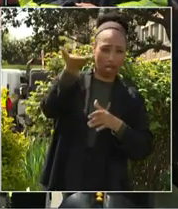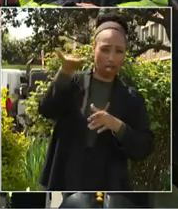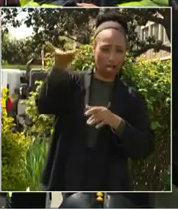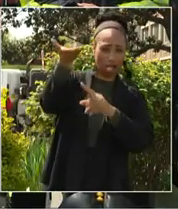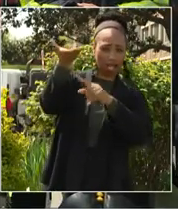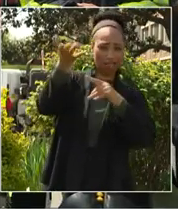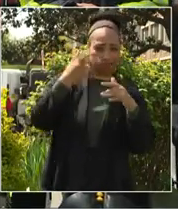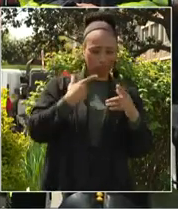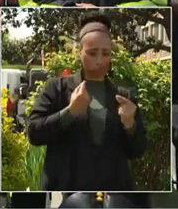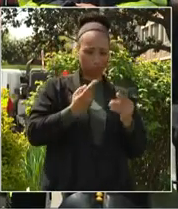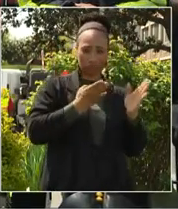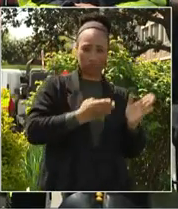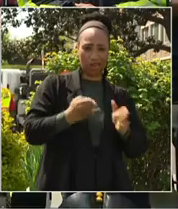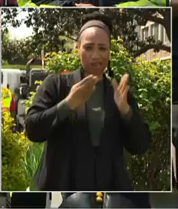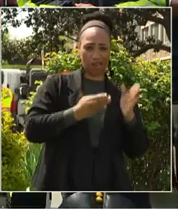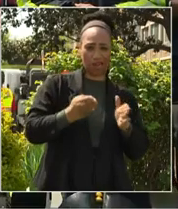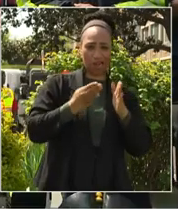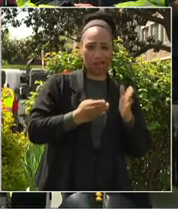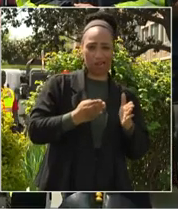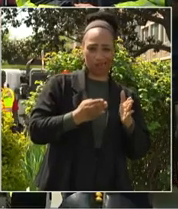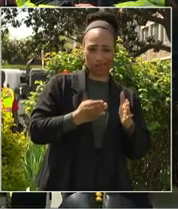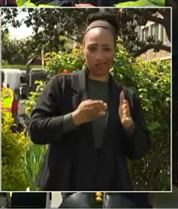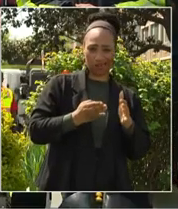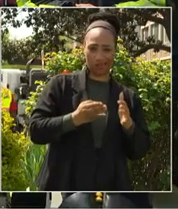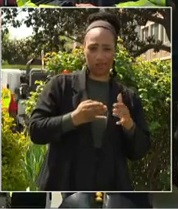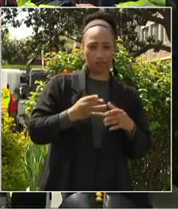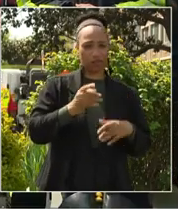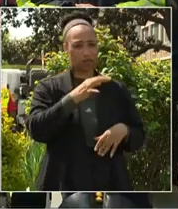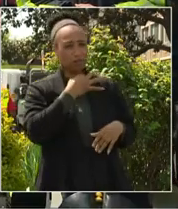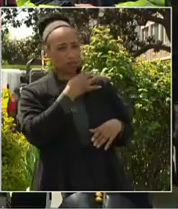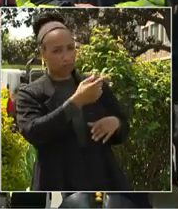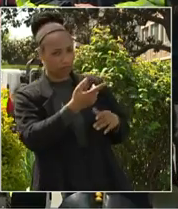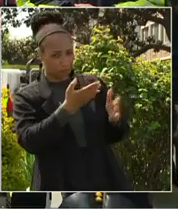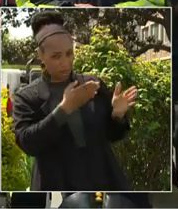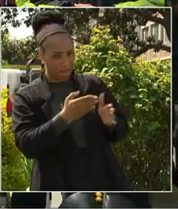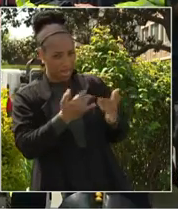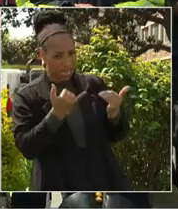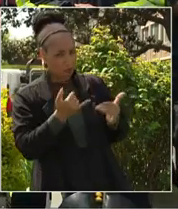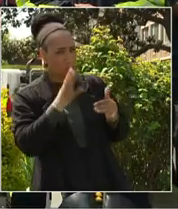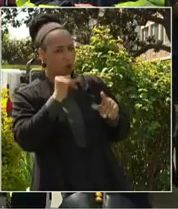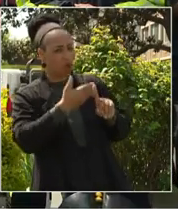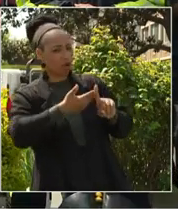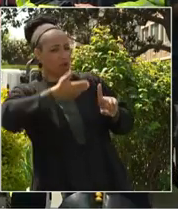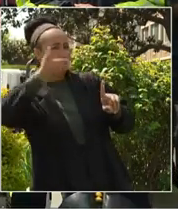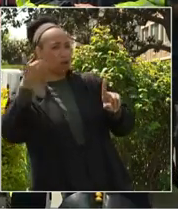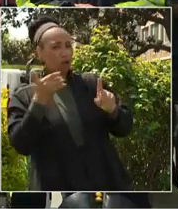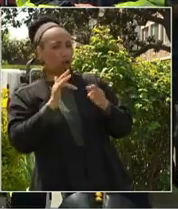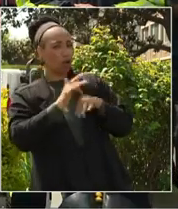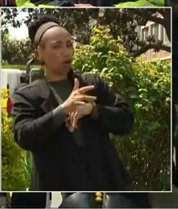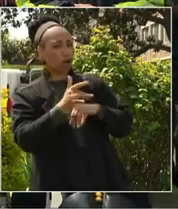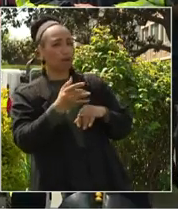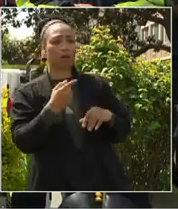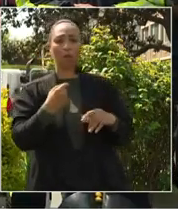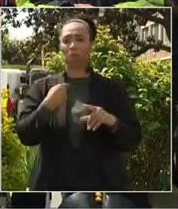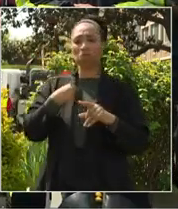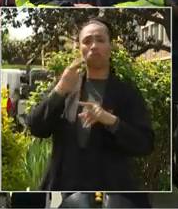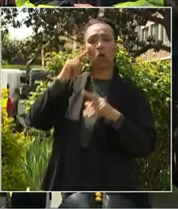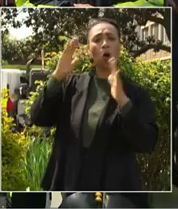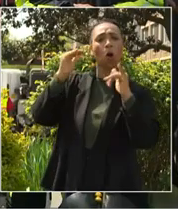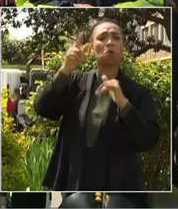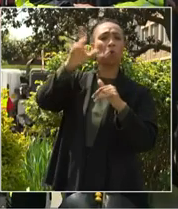earlier on in the process here? We believe that the fix would happen and that we wouldn't be kind of running